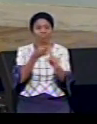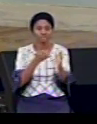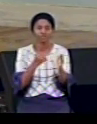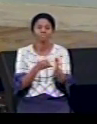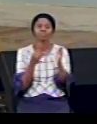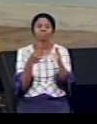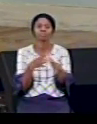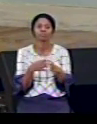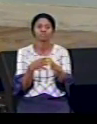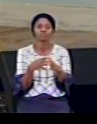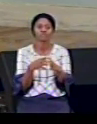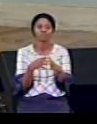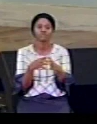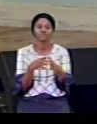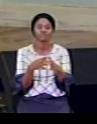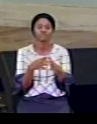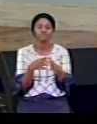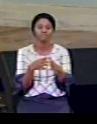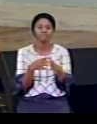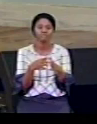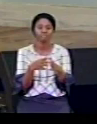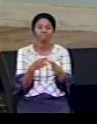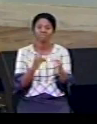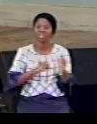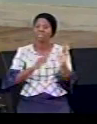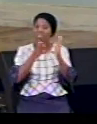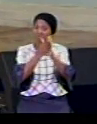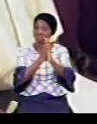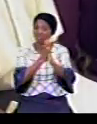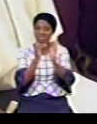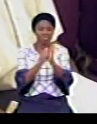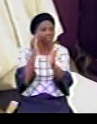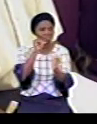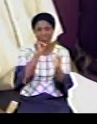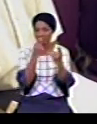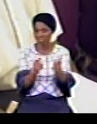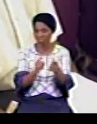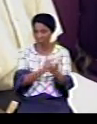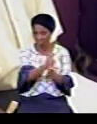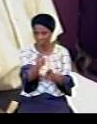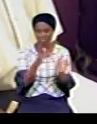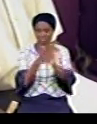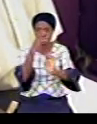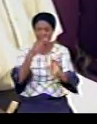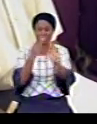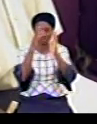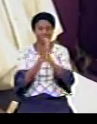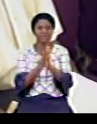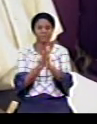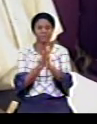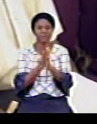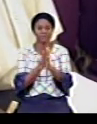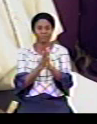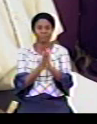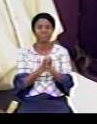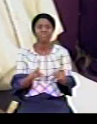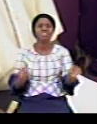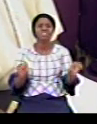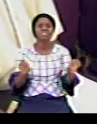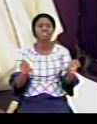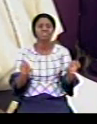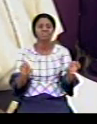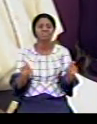eat thereof. I pray that will not be your lot. Even if a